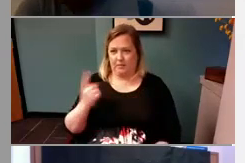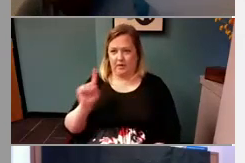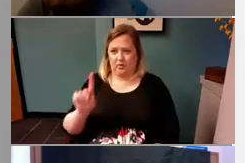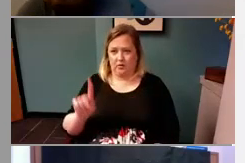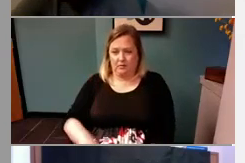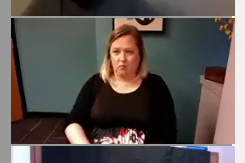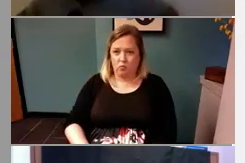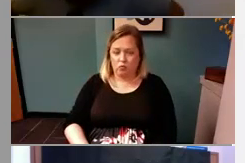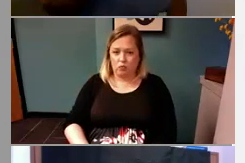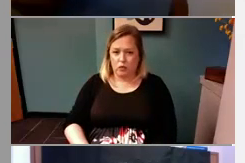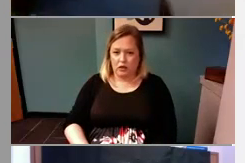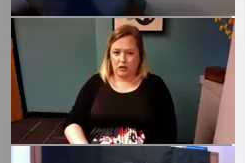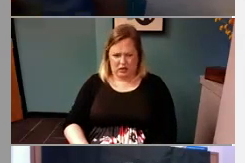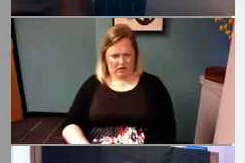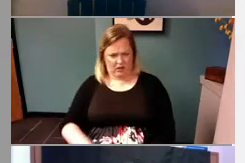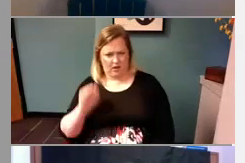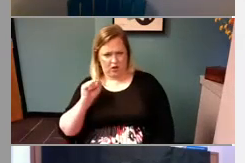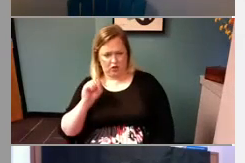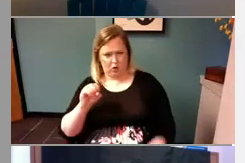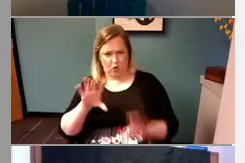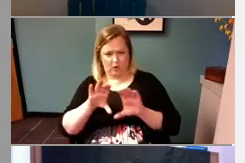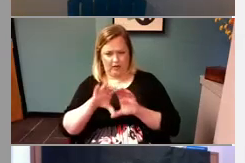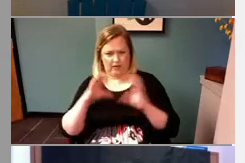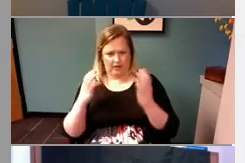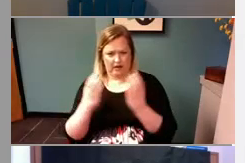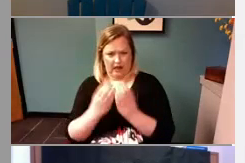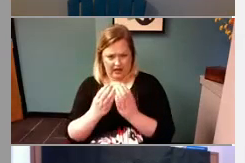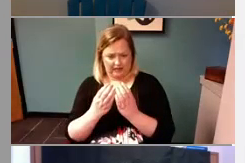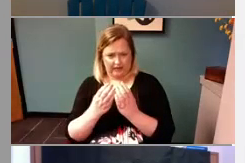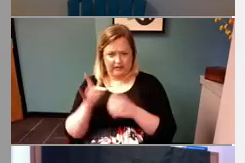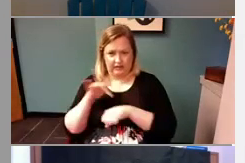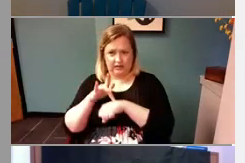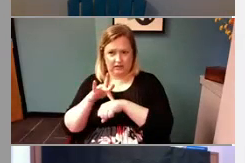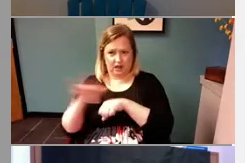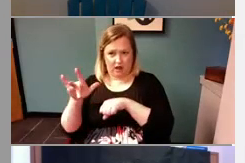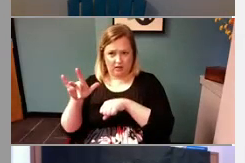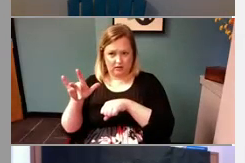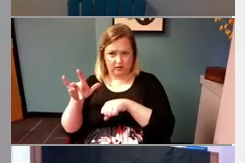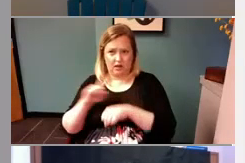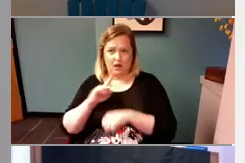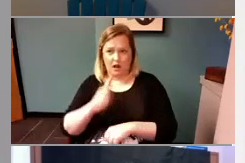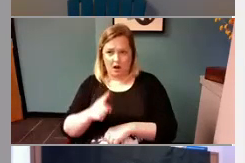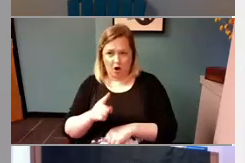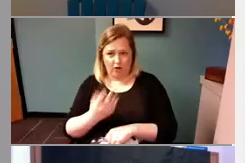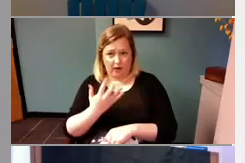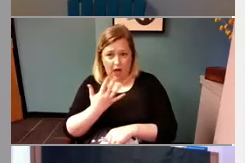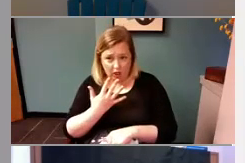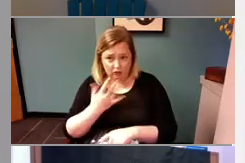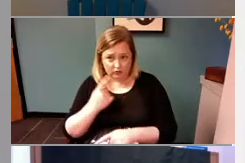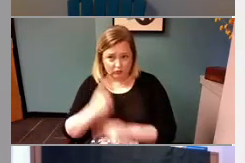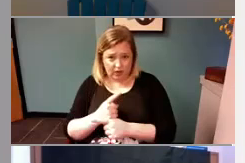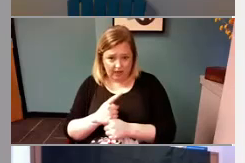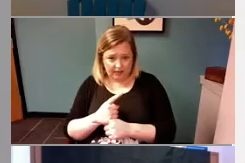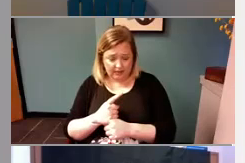So the time slots are essentially the colors, right? And then you're saying